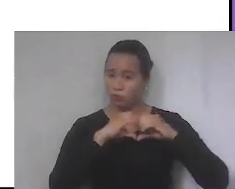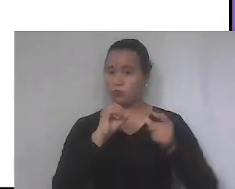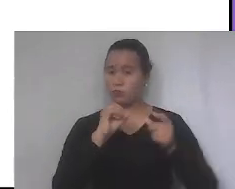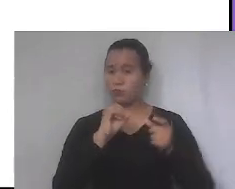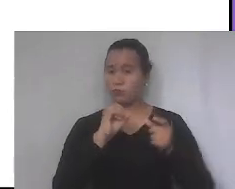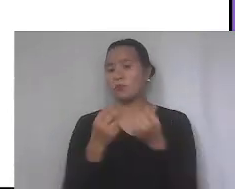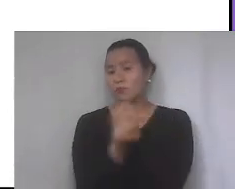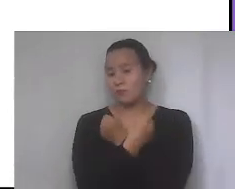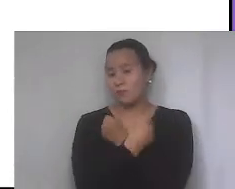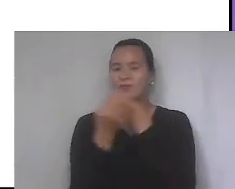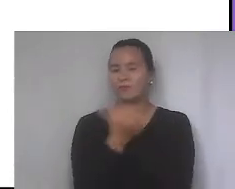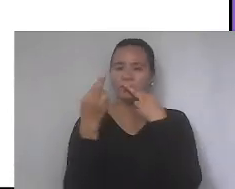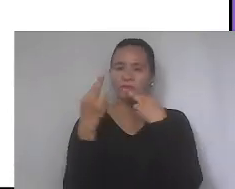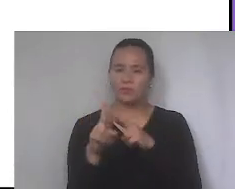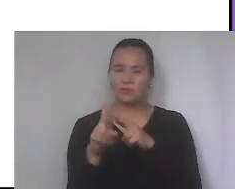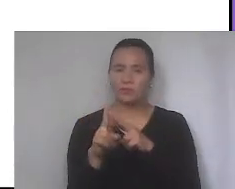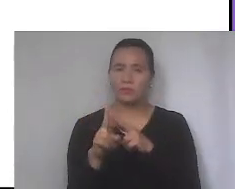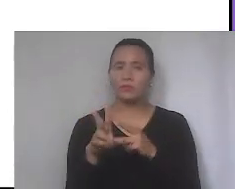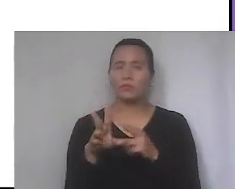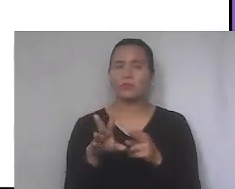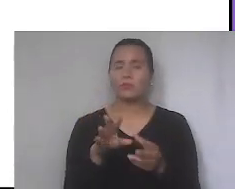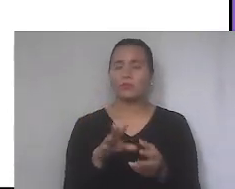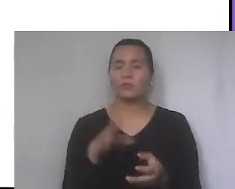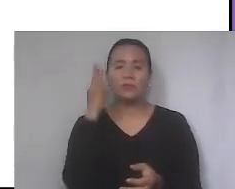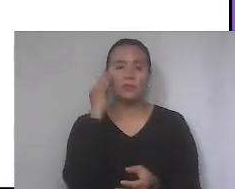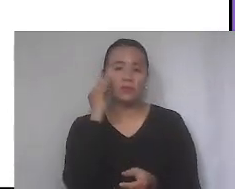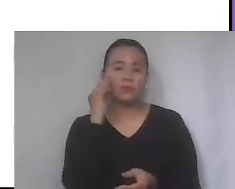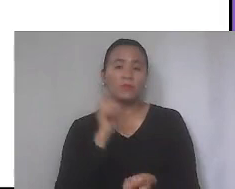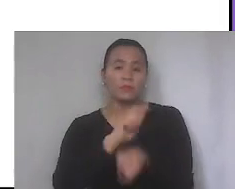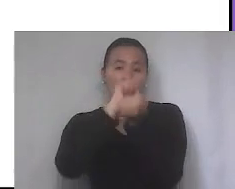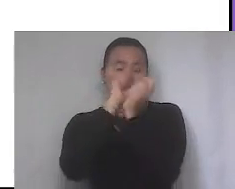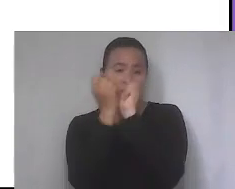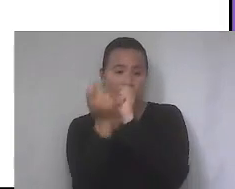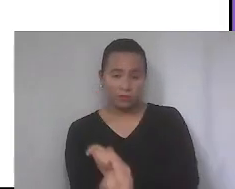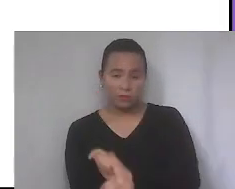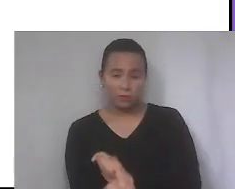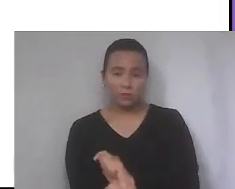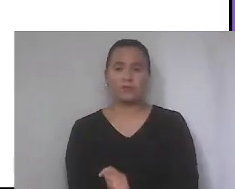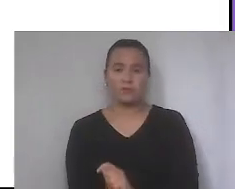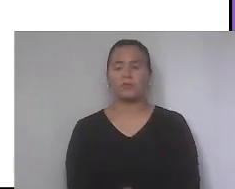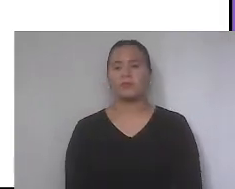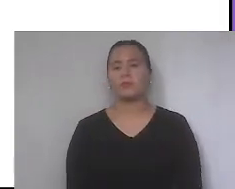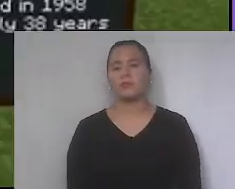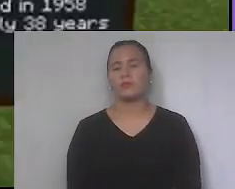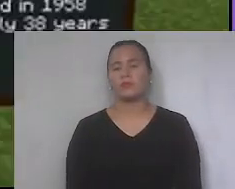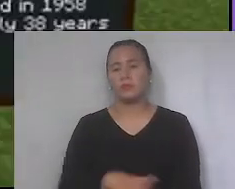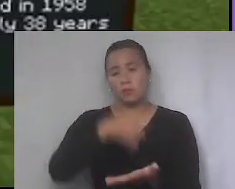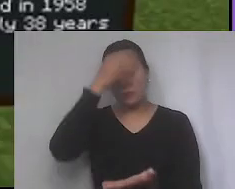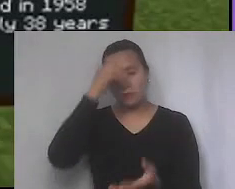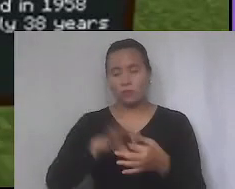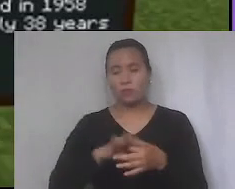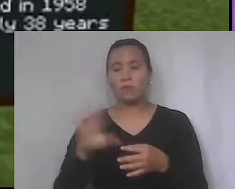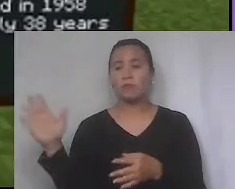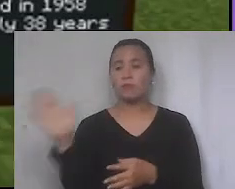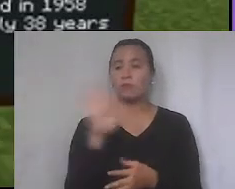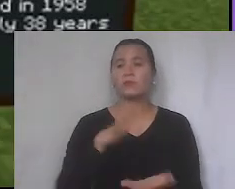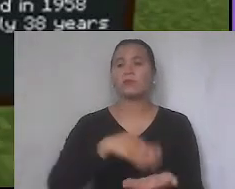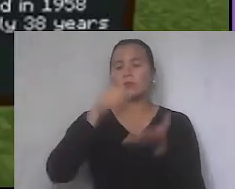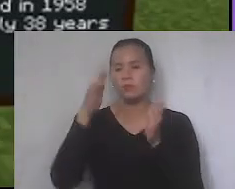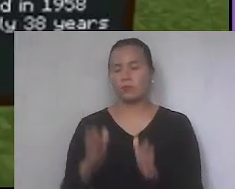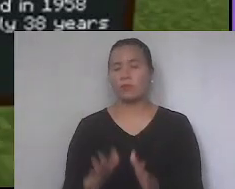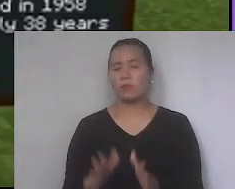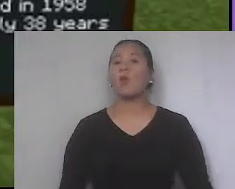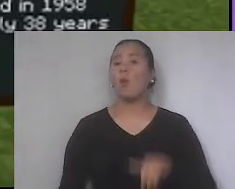Or give me a heart or love reaction if you already transformed the learning experience of your students using